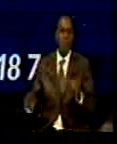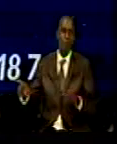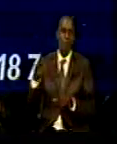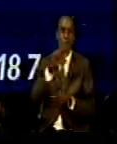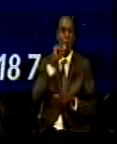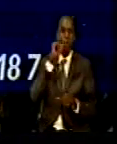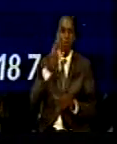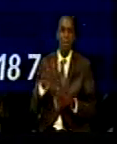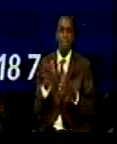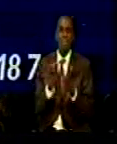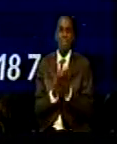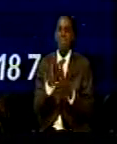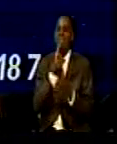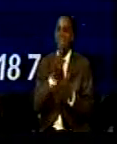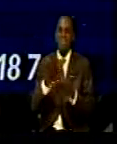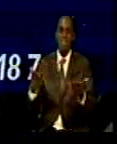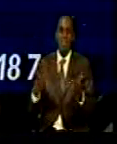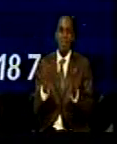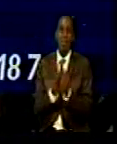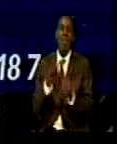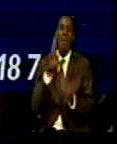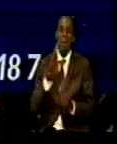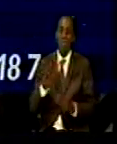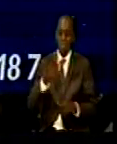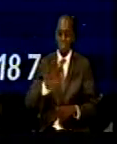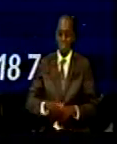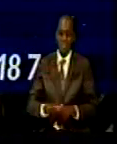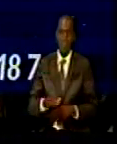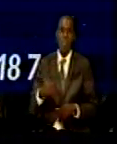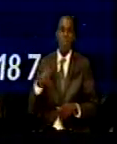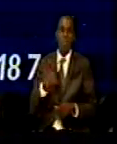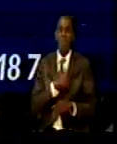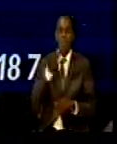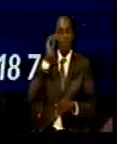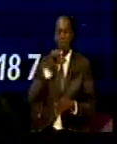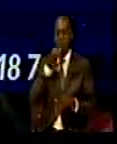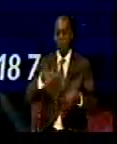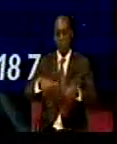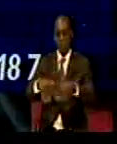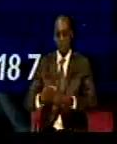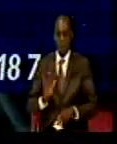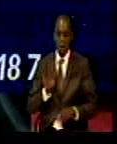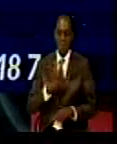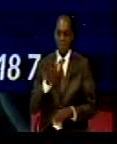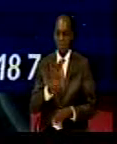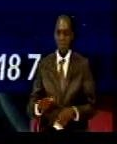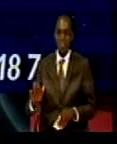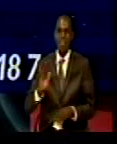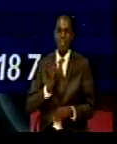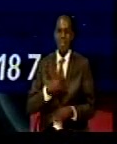with her child, we will not bury our children. Our children